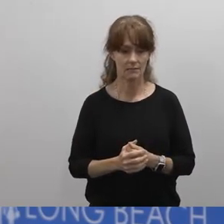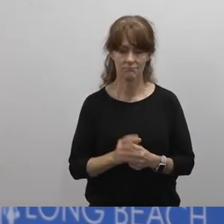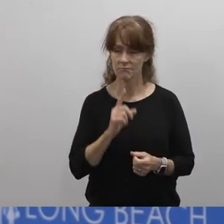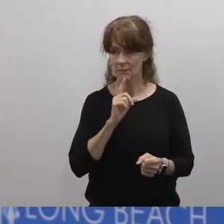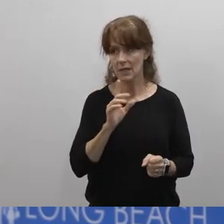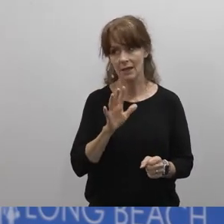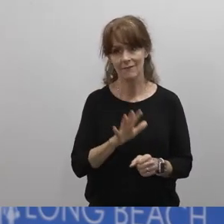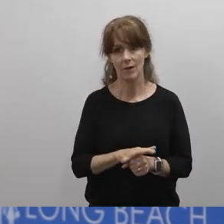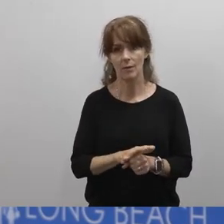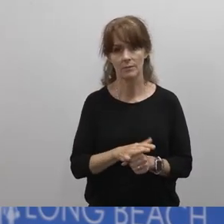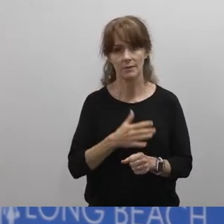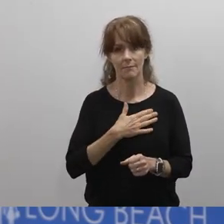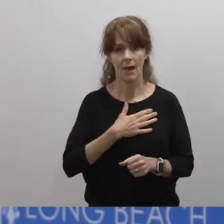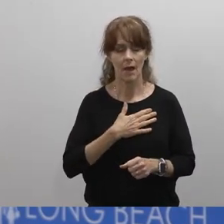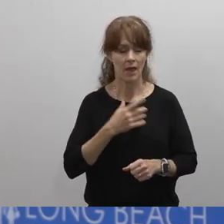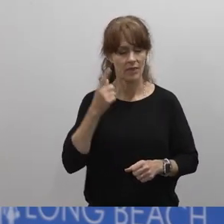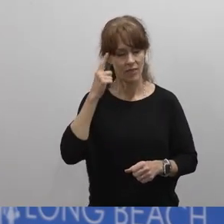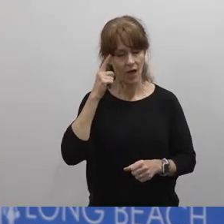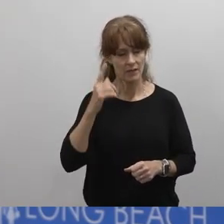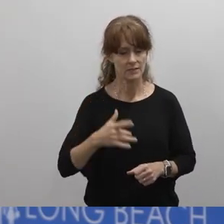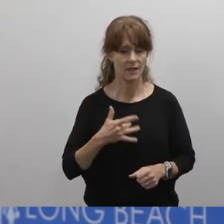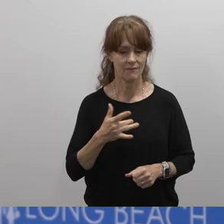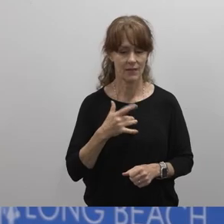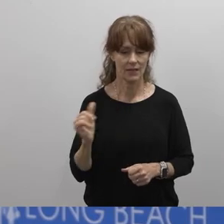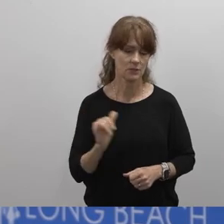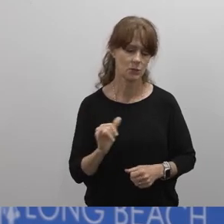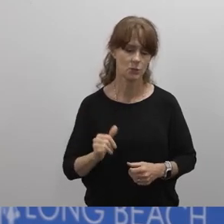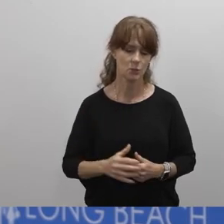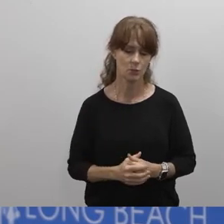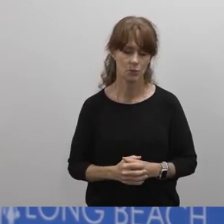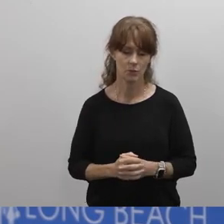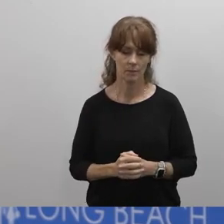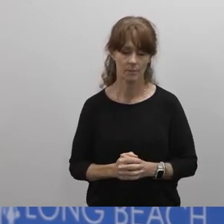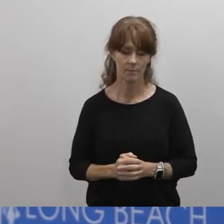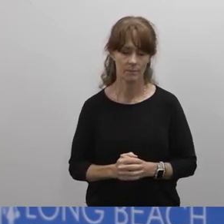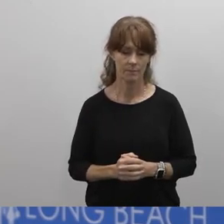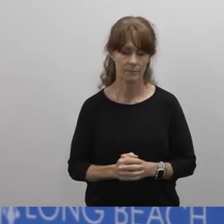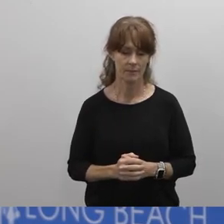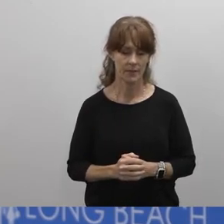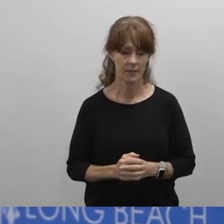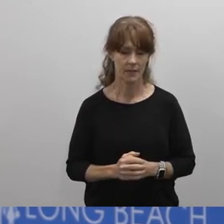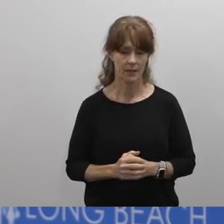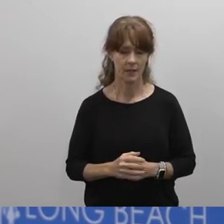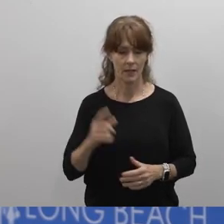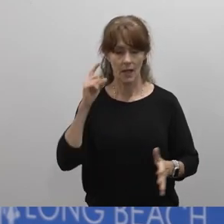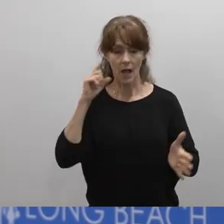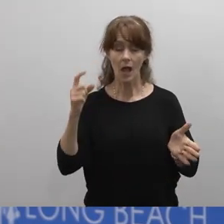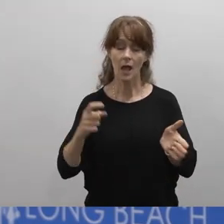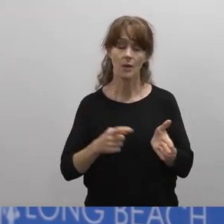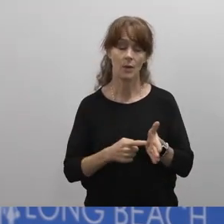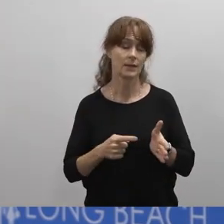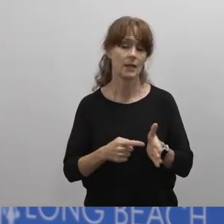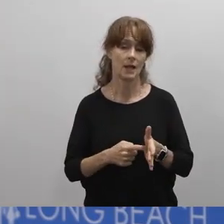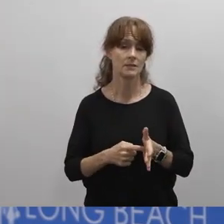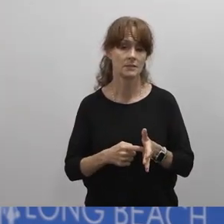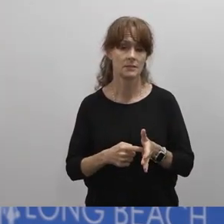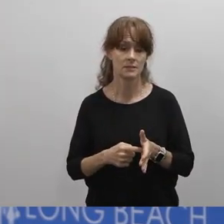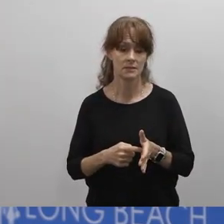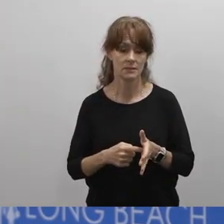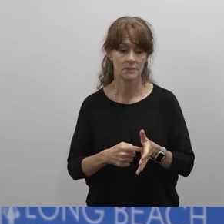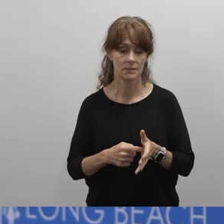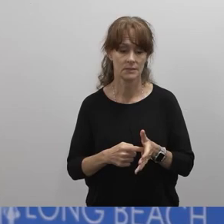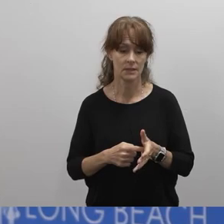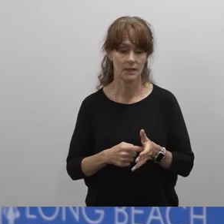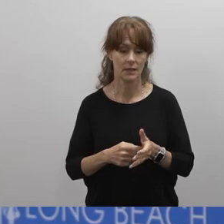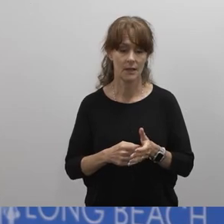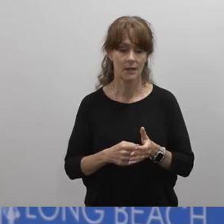confirms my thoughts and my feelings as well. And I recognize the